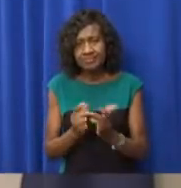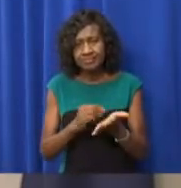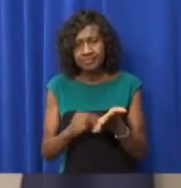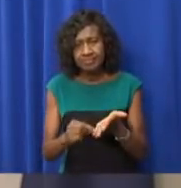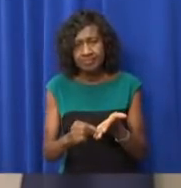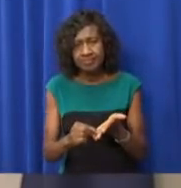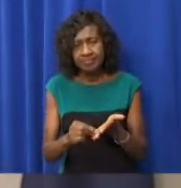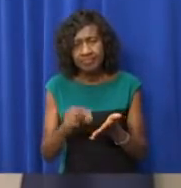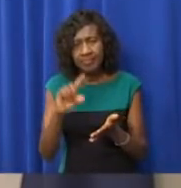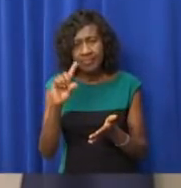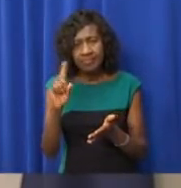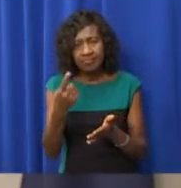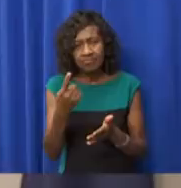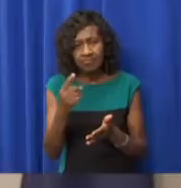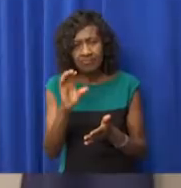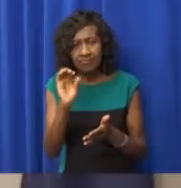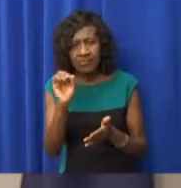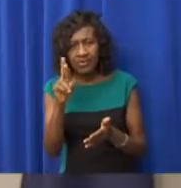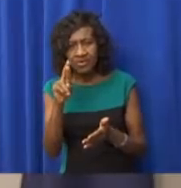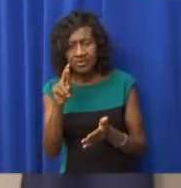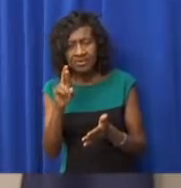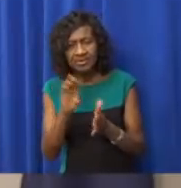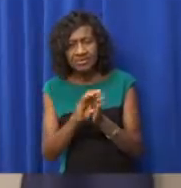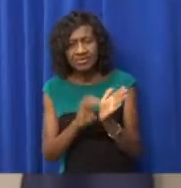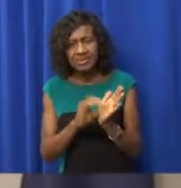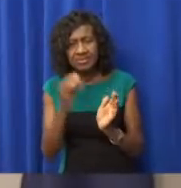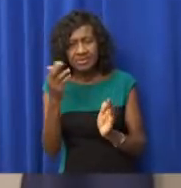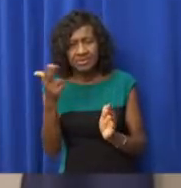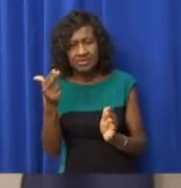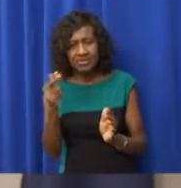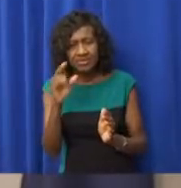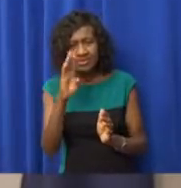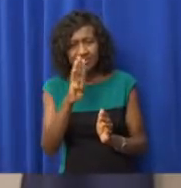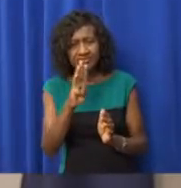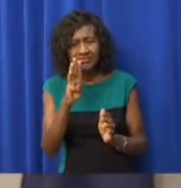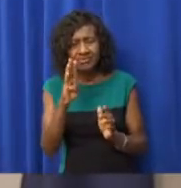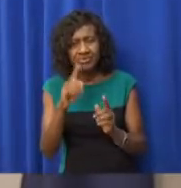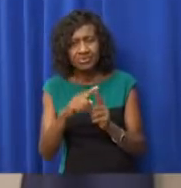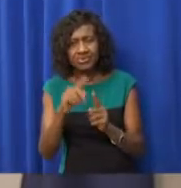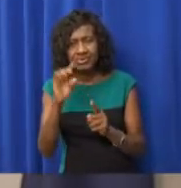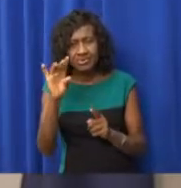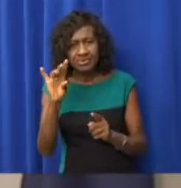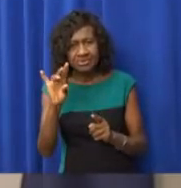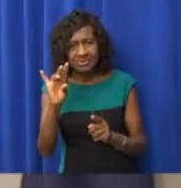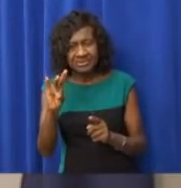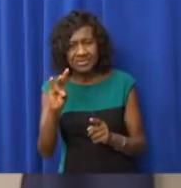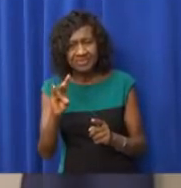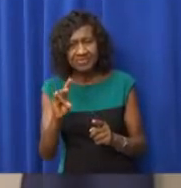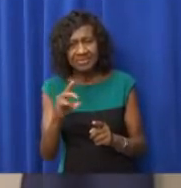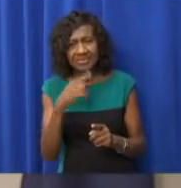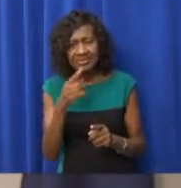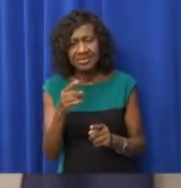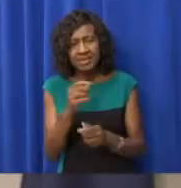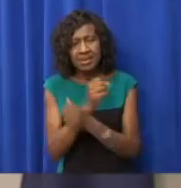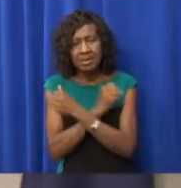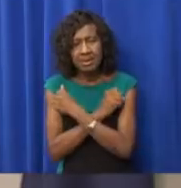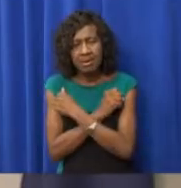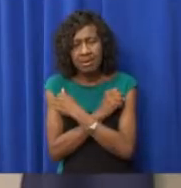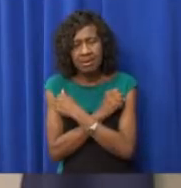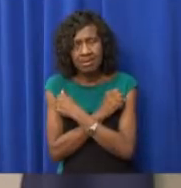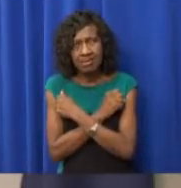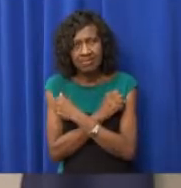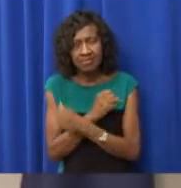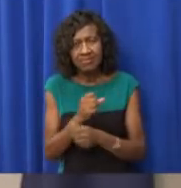is 1 Corinthians 13, 4, 7. I ended with love, and I would like